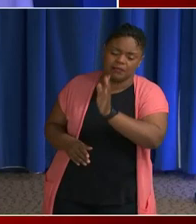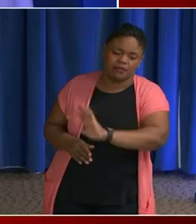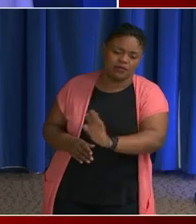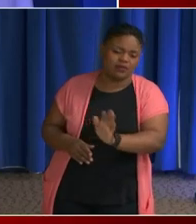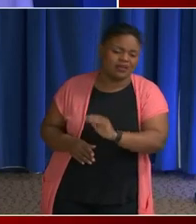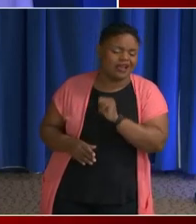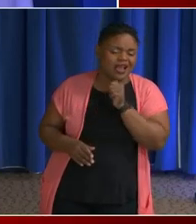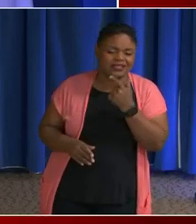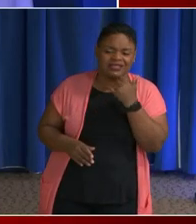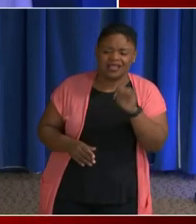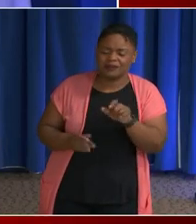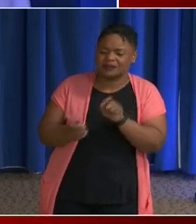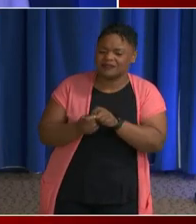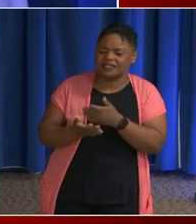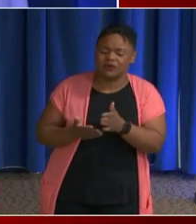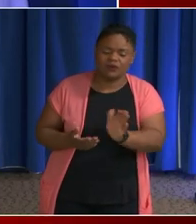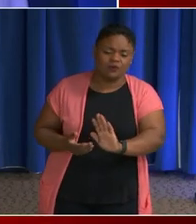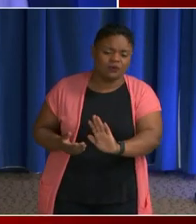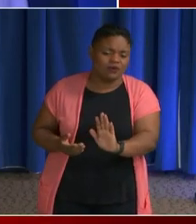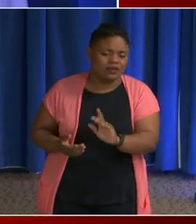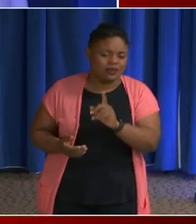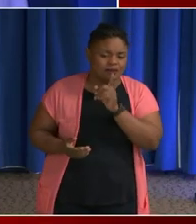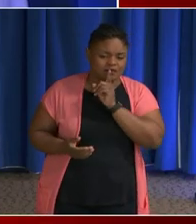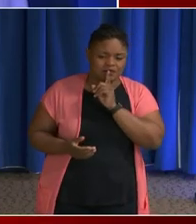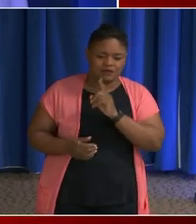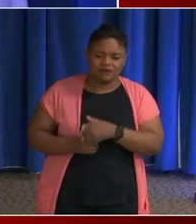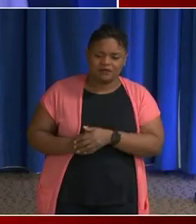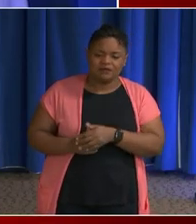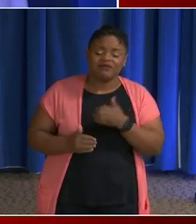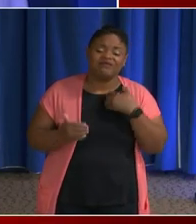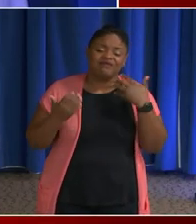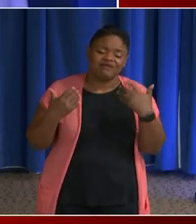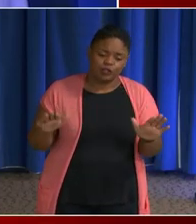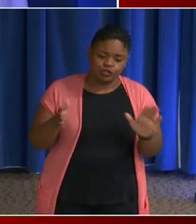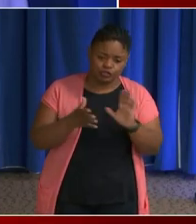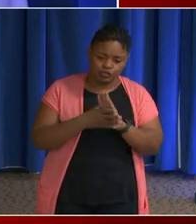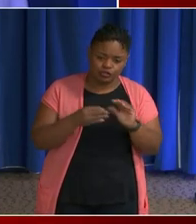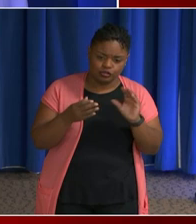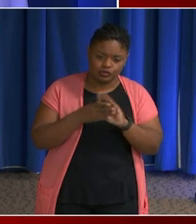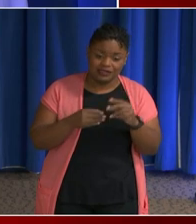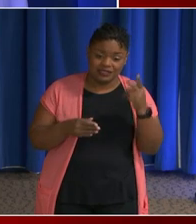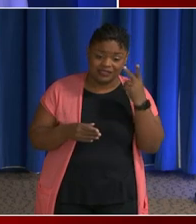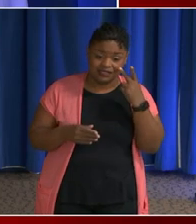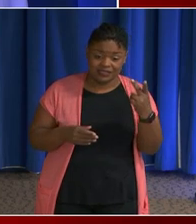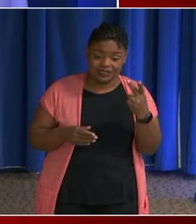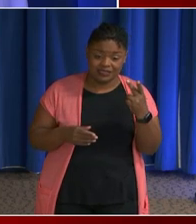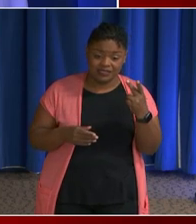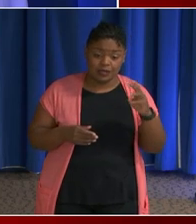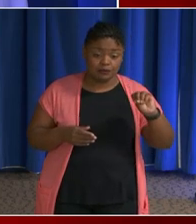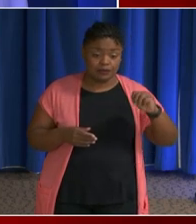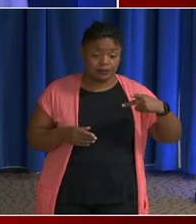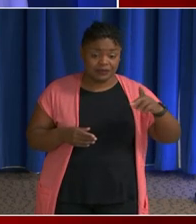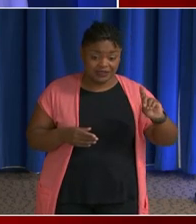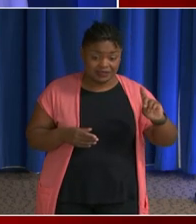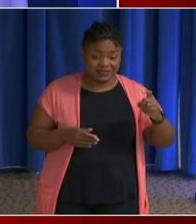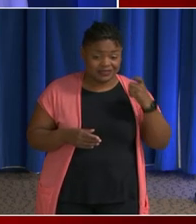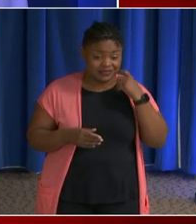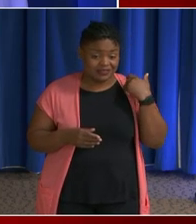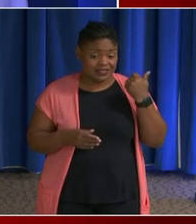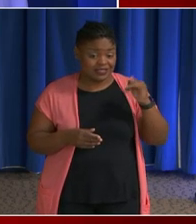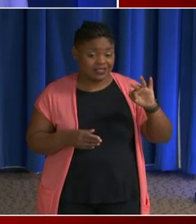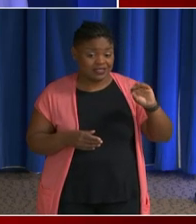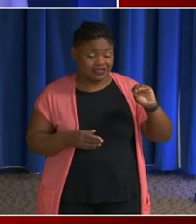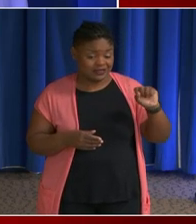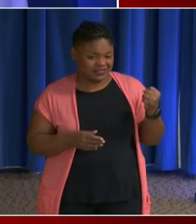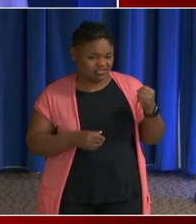that I think, and I talked about this a little bit before, where you saw the Metropolitan Police Department in the 90s